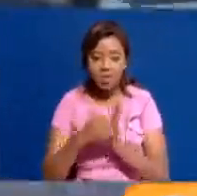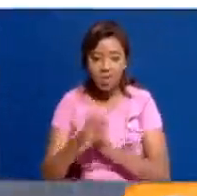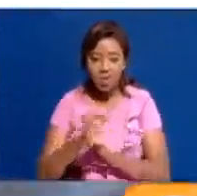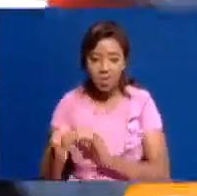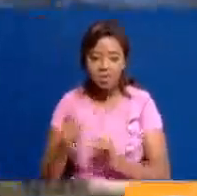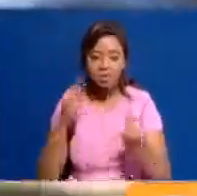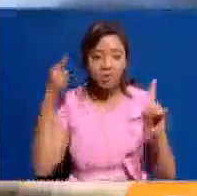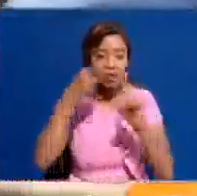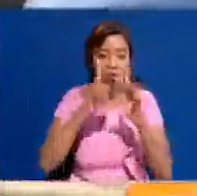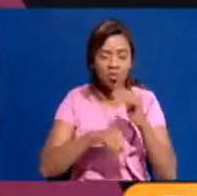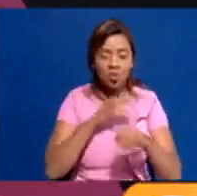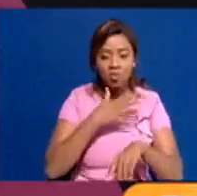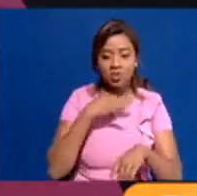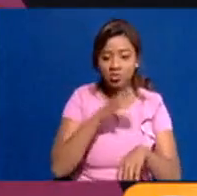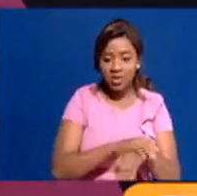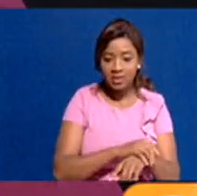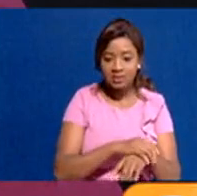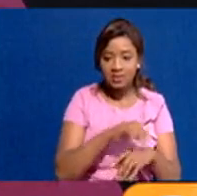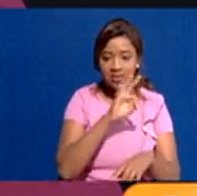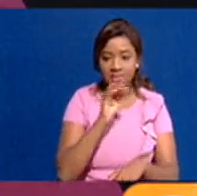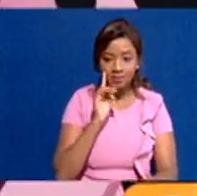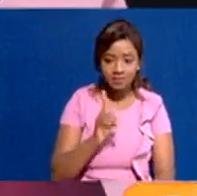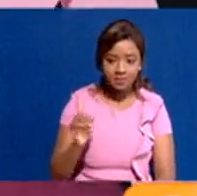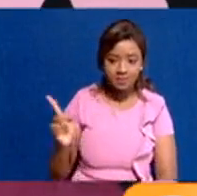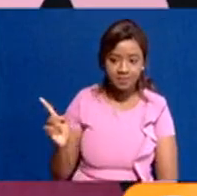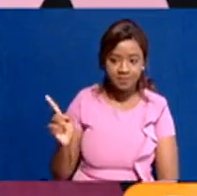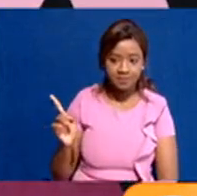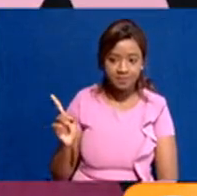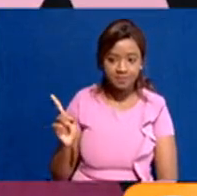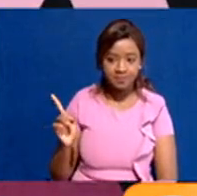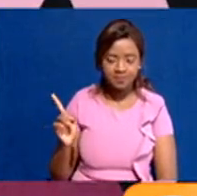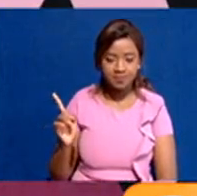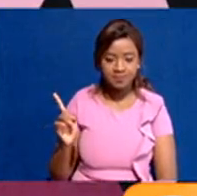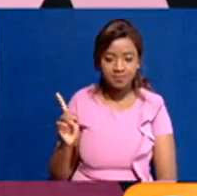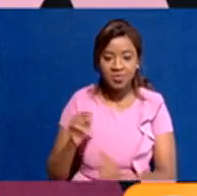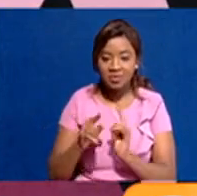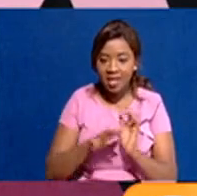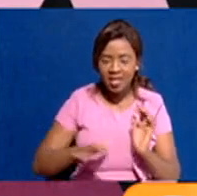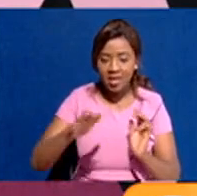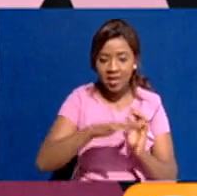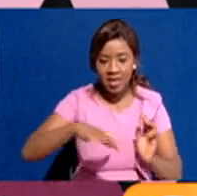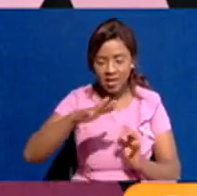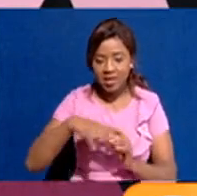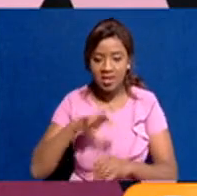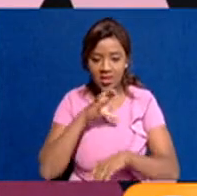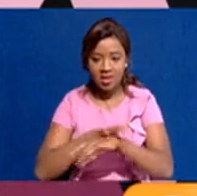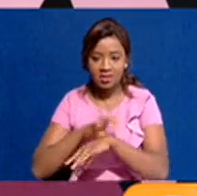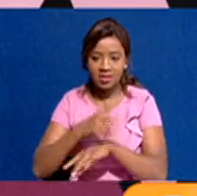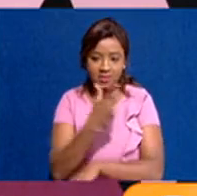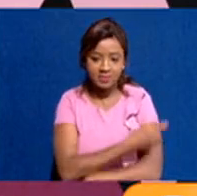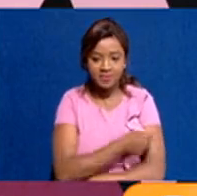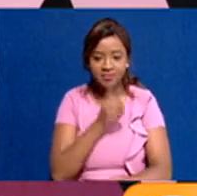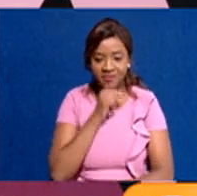girls aged between 10 and 14 by June 2023, but so far, only 31% of the target has